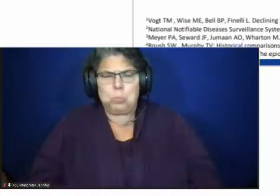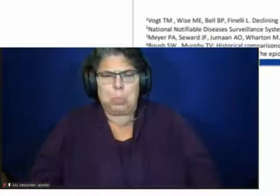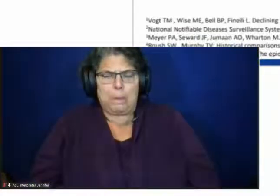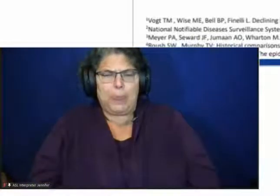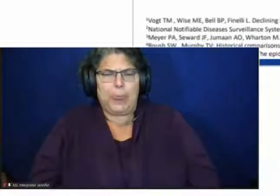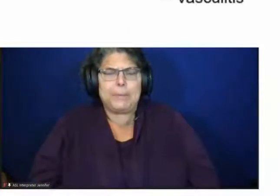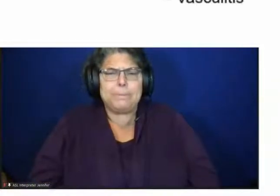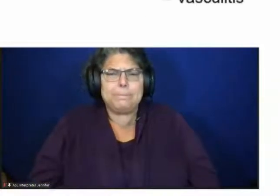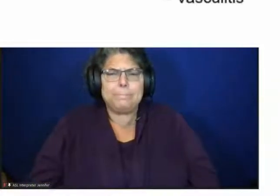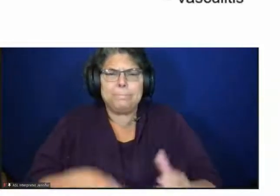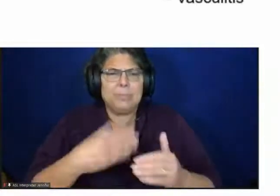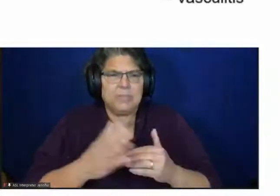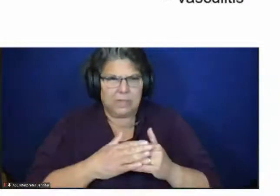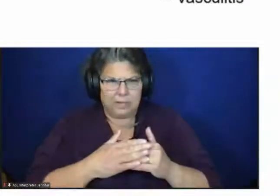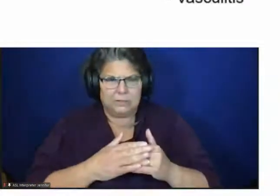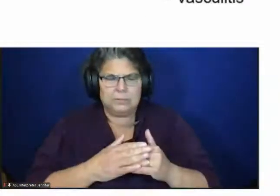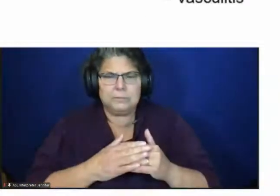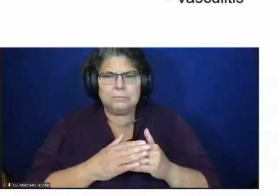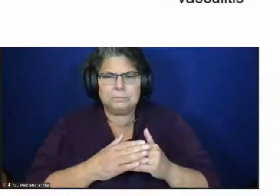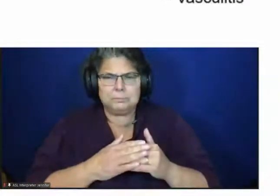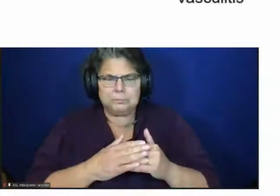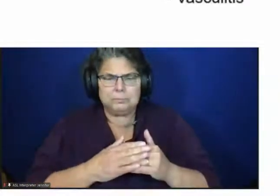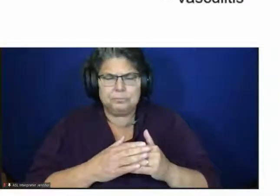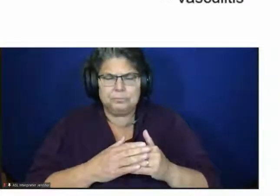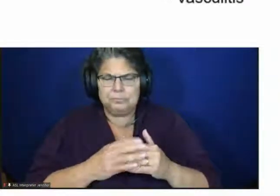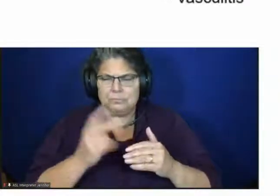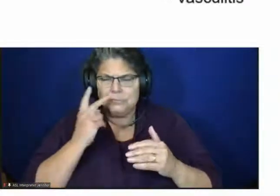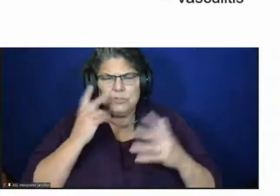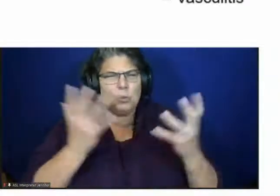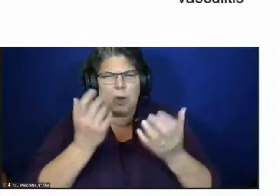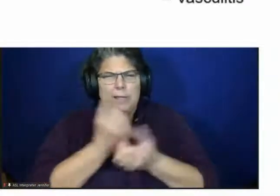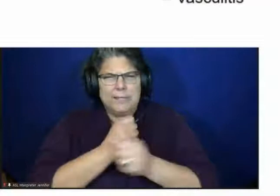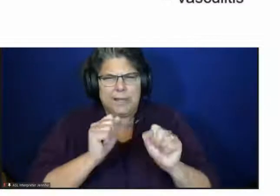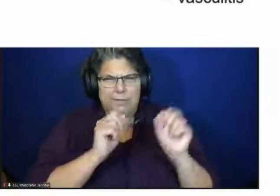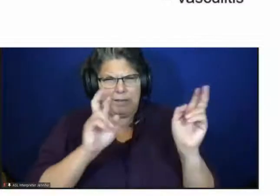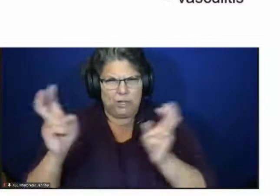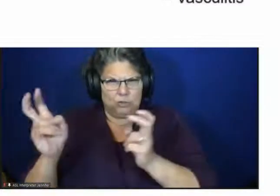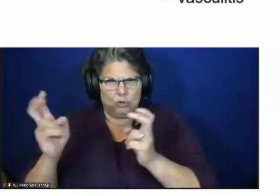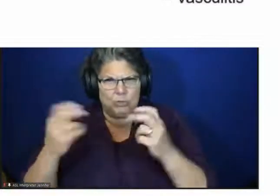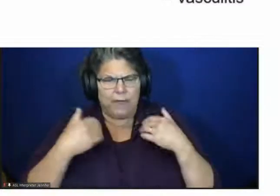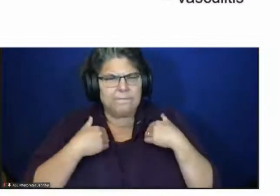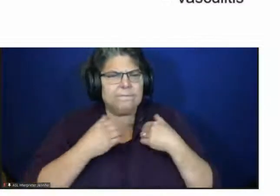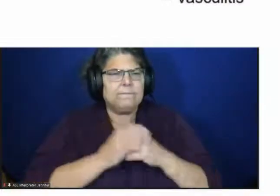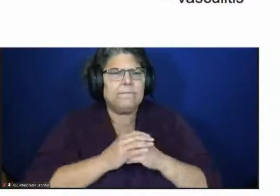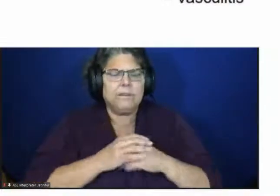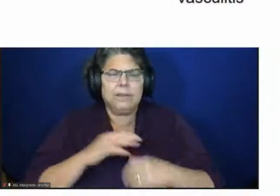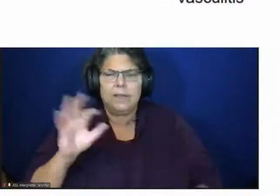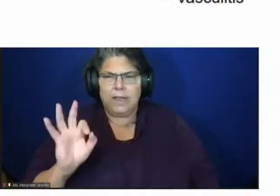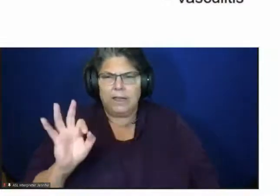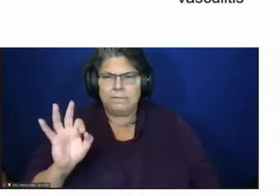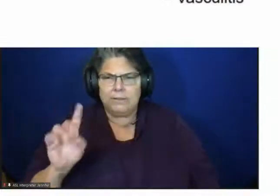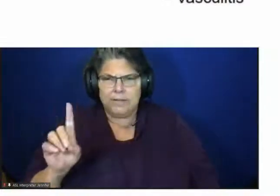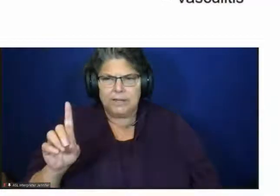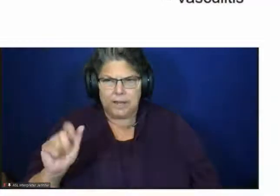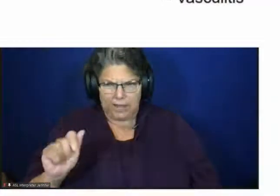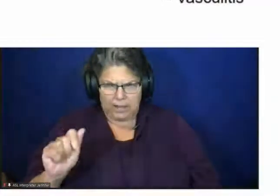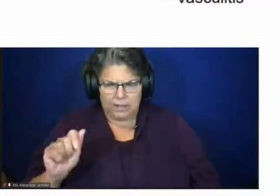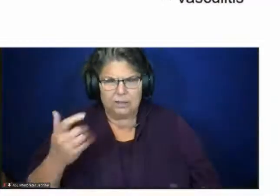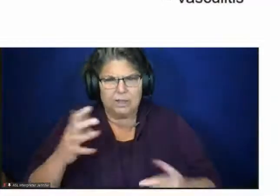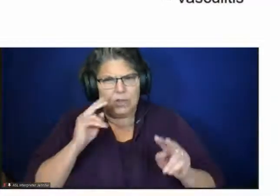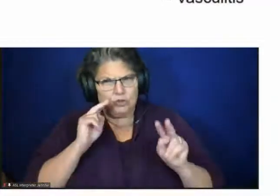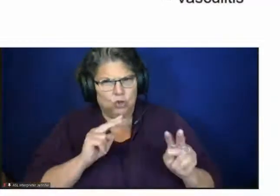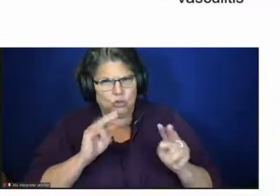In the next slide, we want to look at some of the safety issues. And the FDA has looked at this